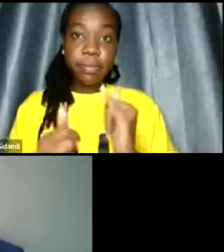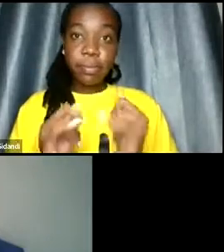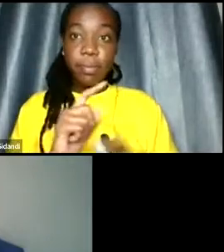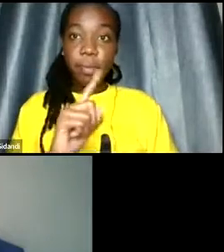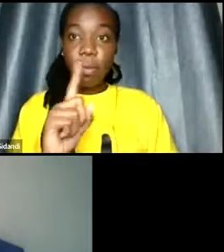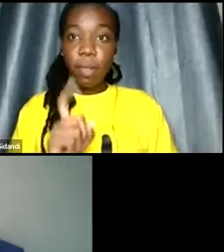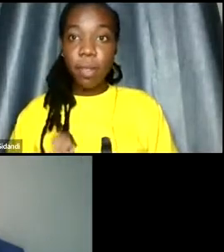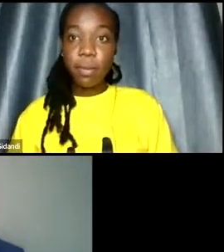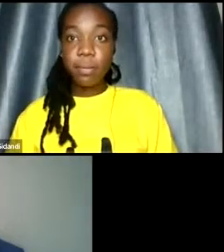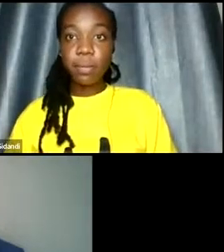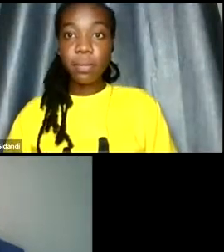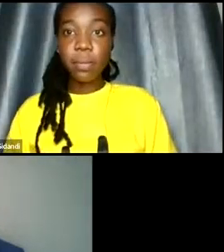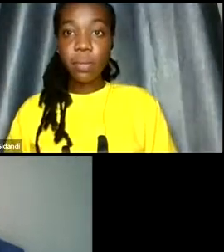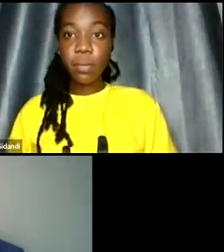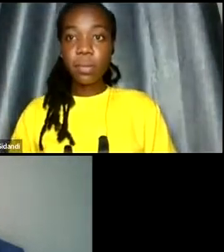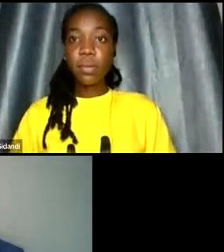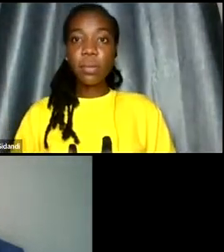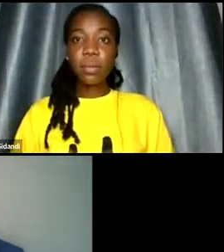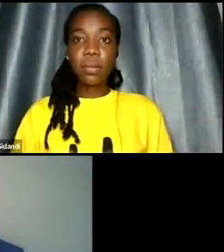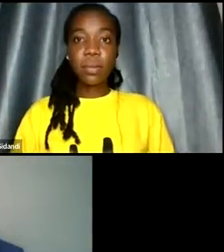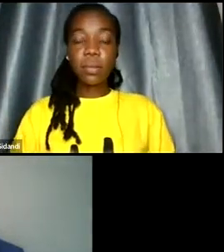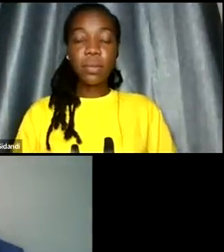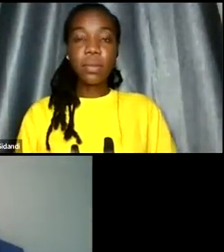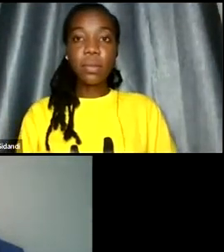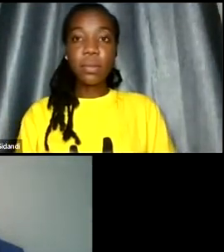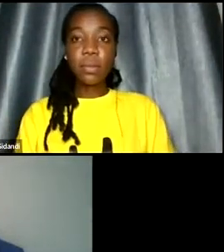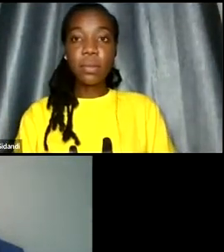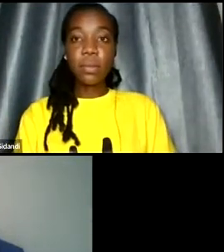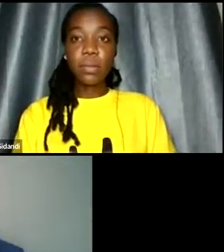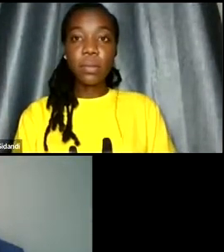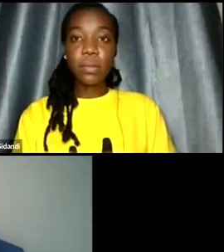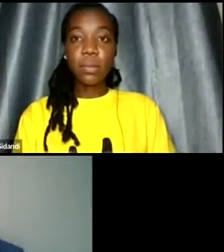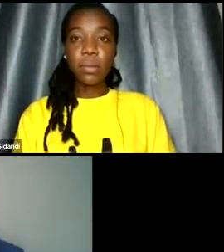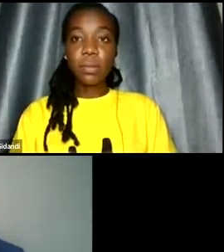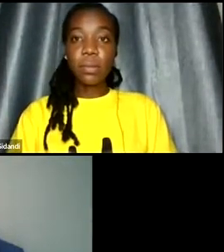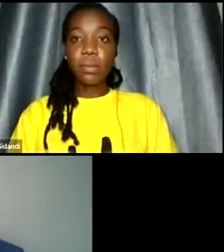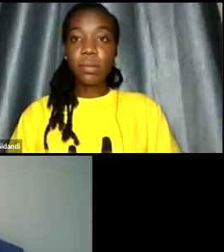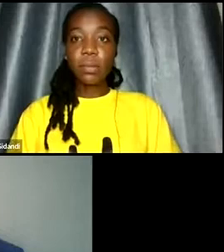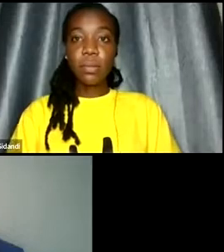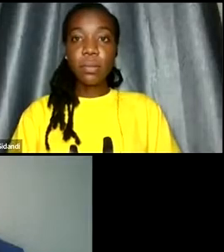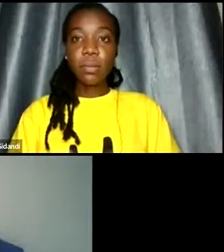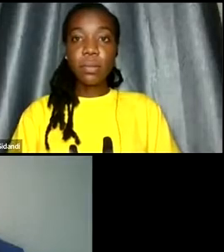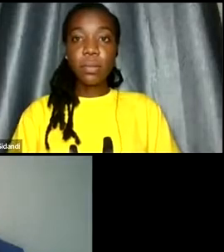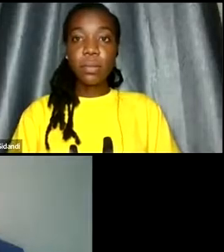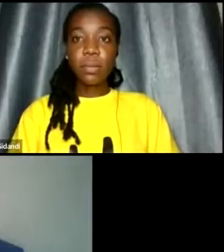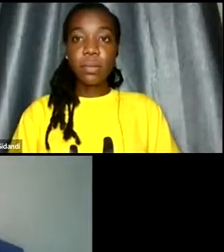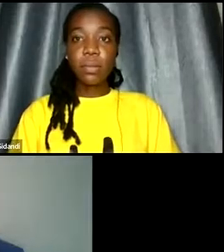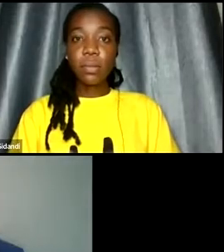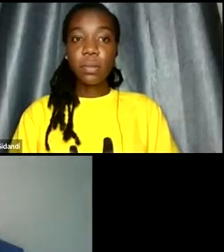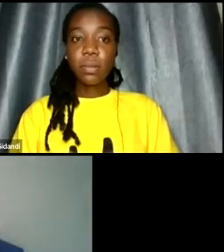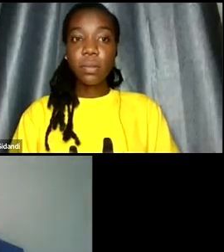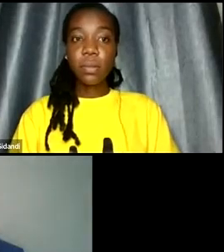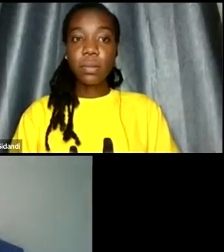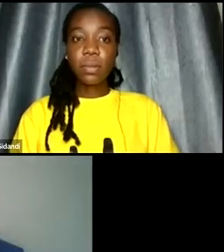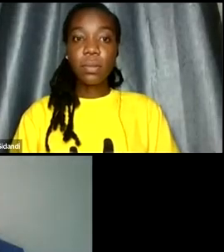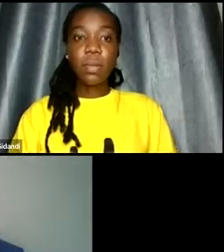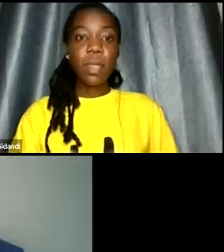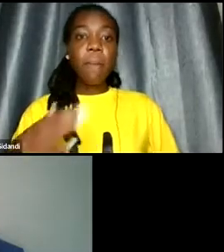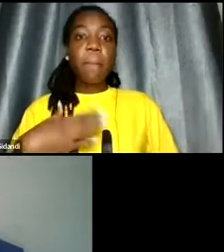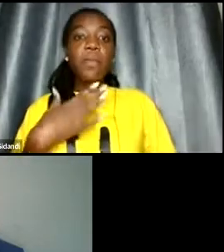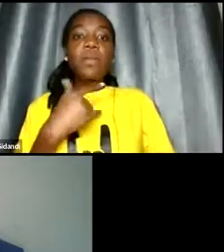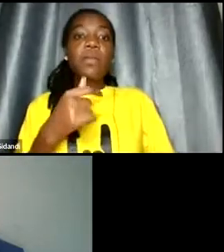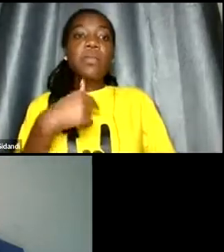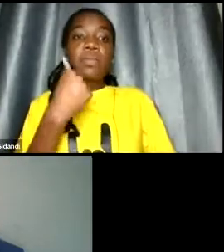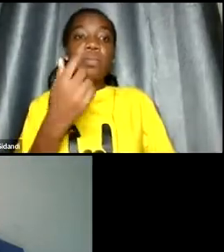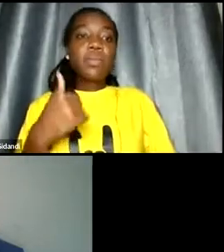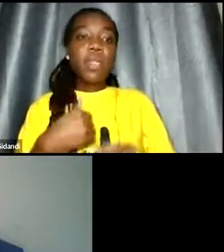Christine? Okay, and I must mention that already I have 10